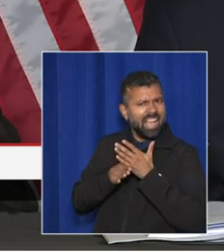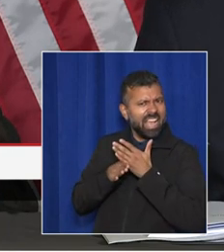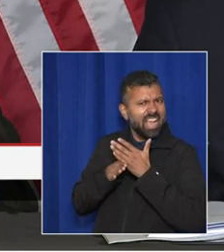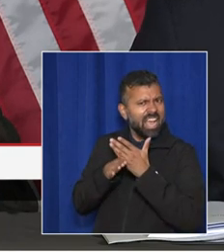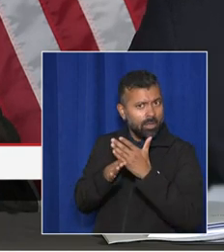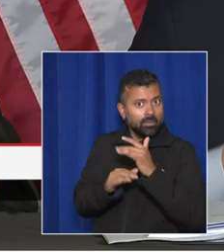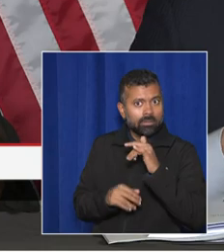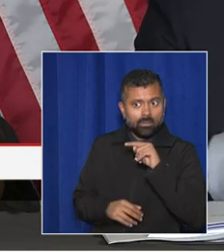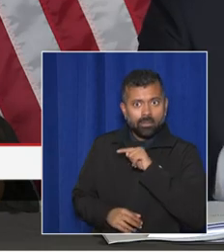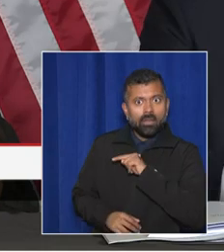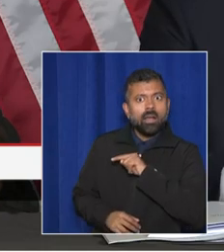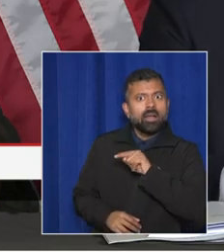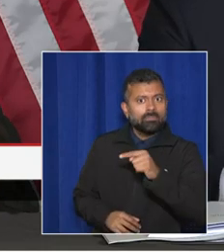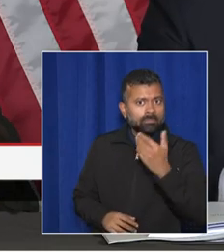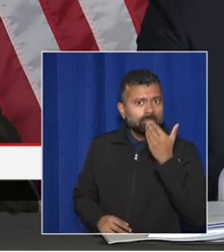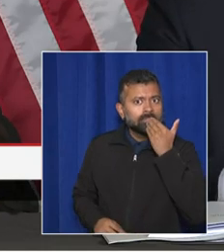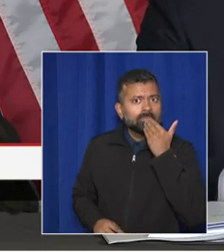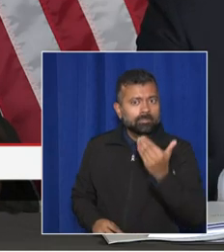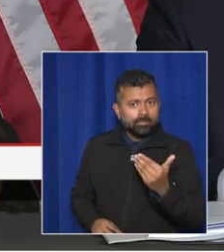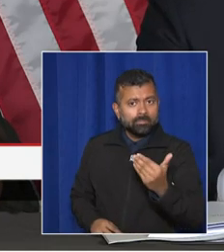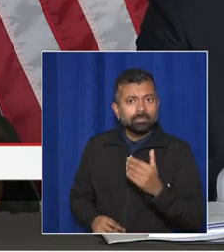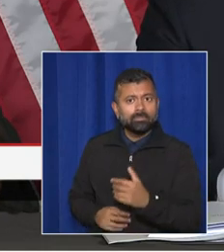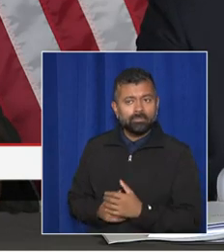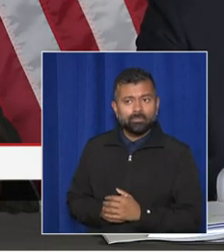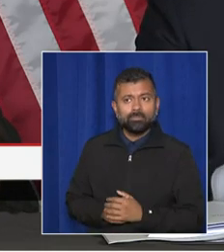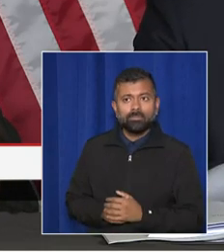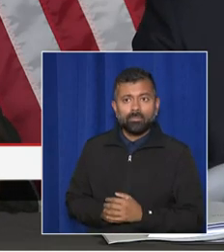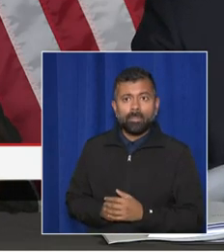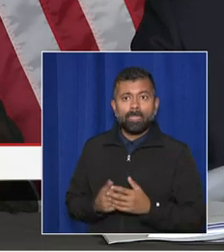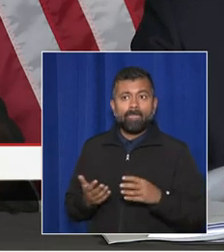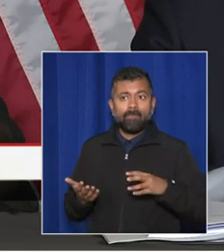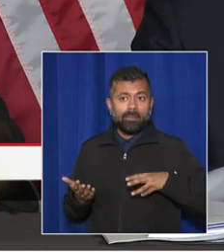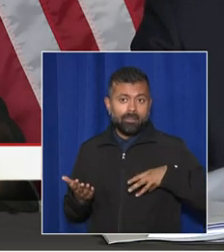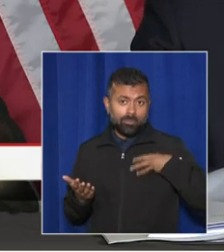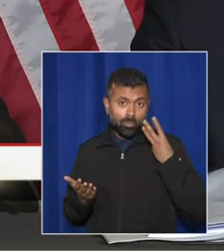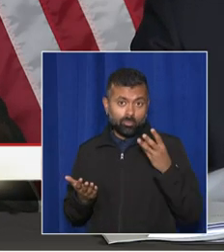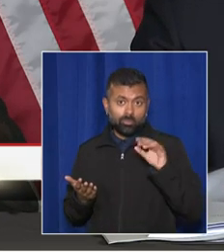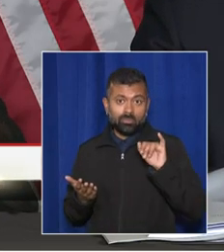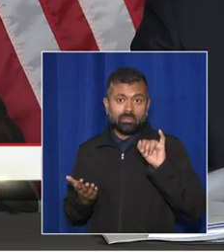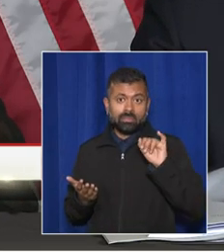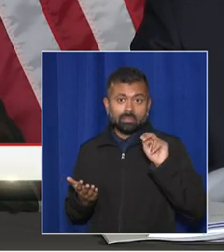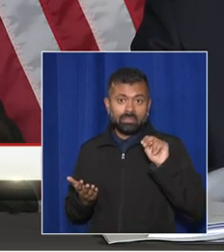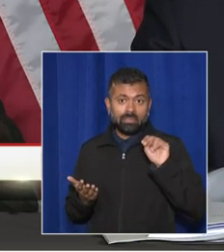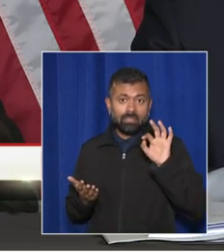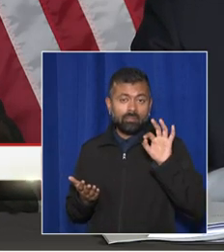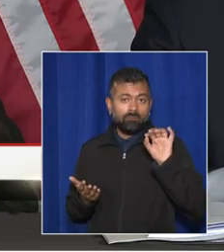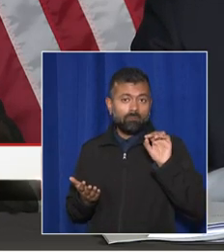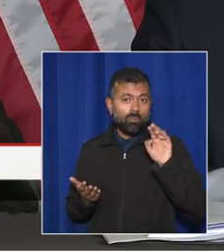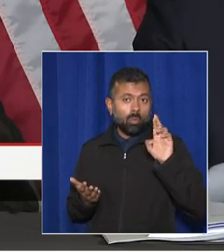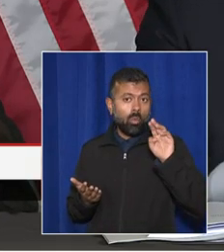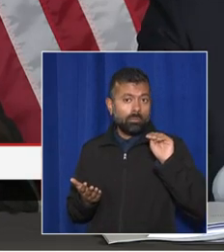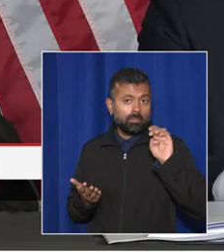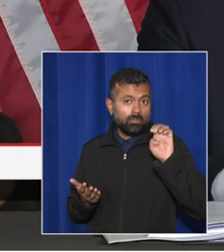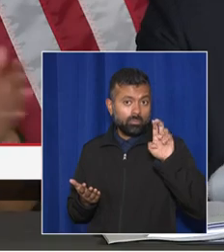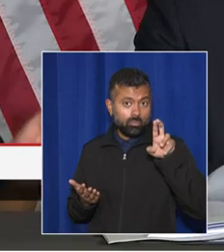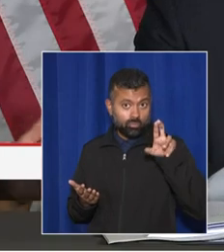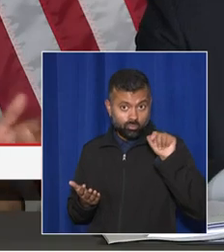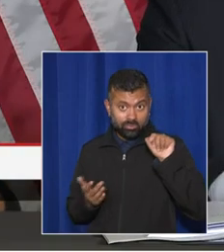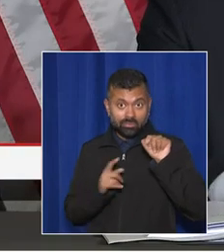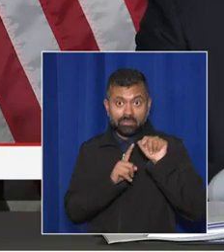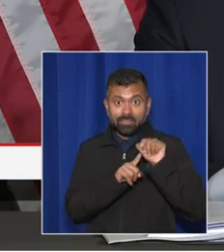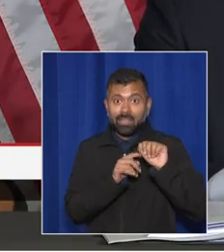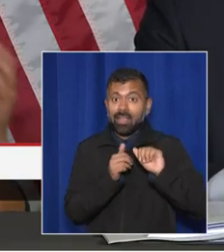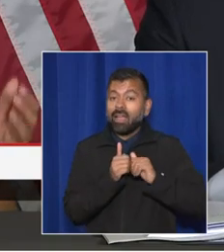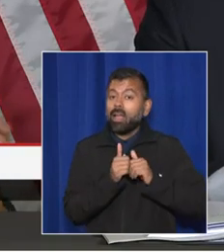Informer and how they approach telling stories about Washingtonians in Washington. So yes,